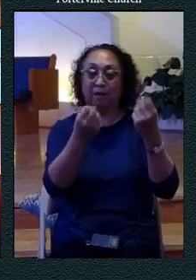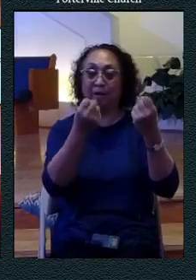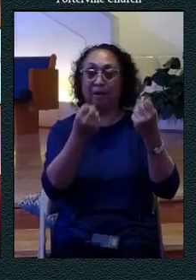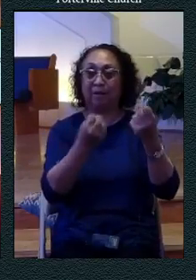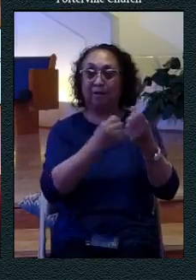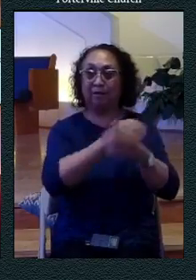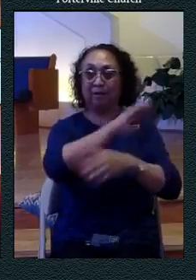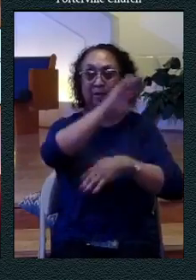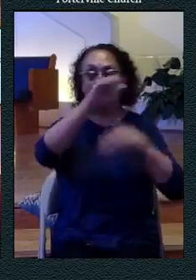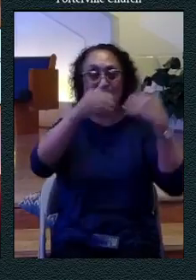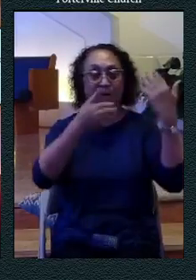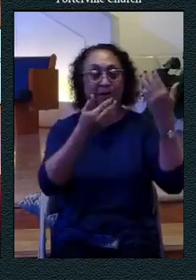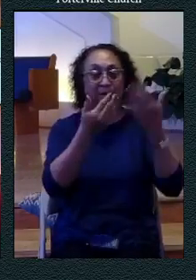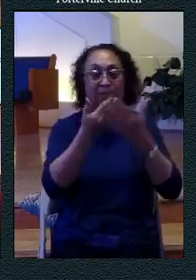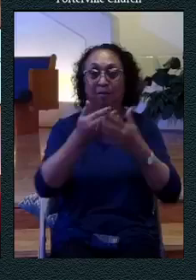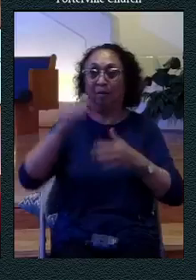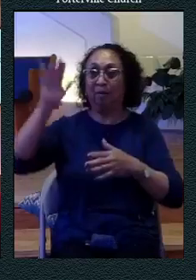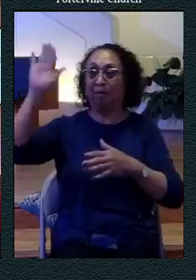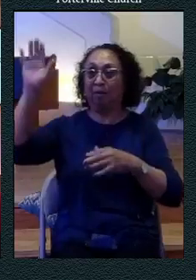Almighty,